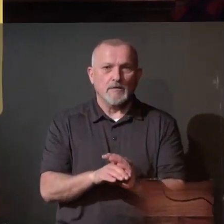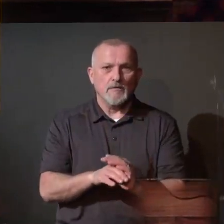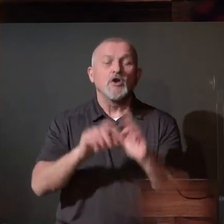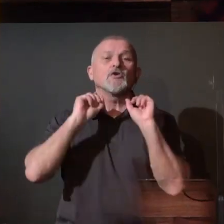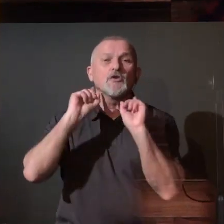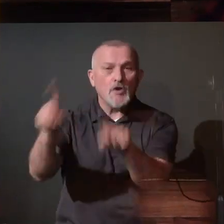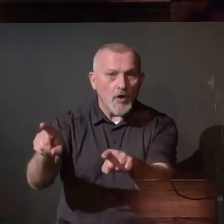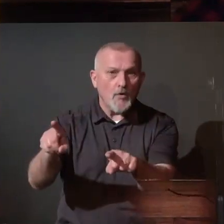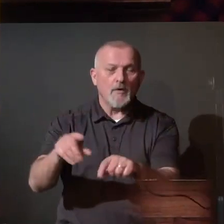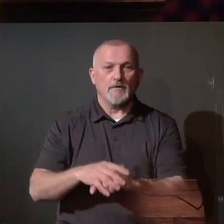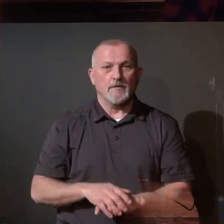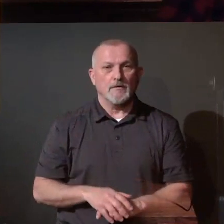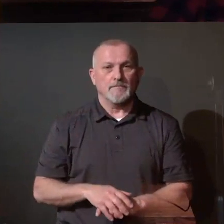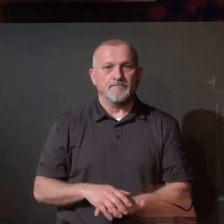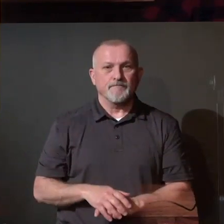Go!